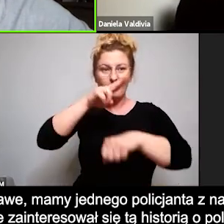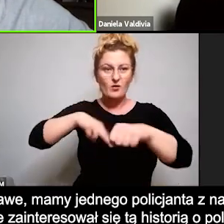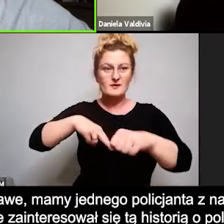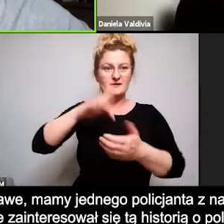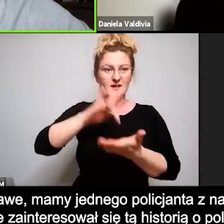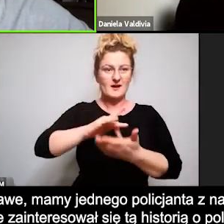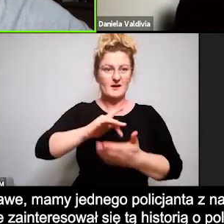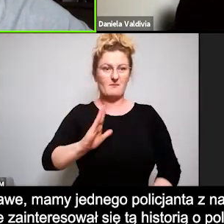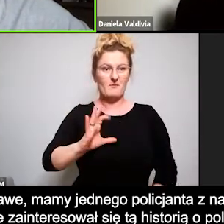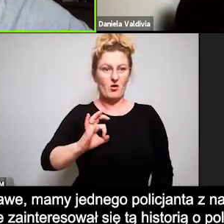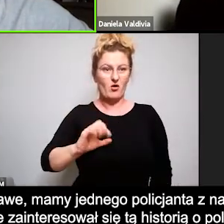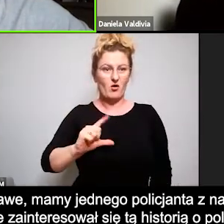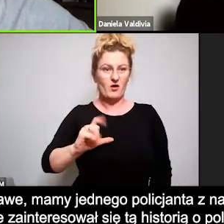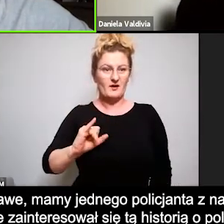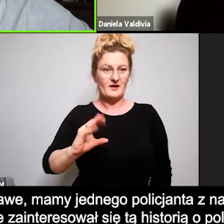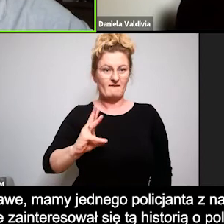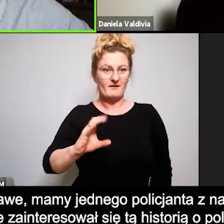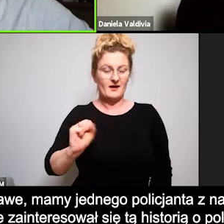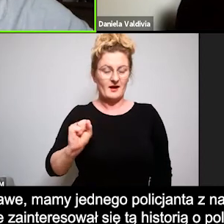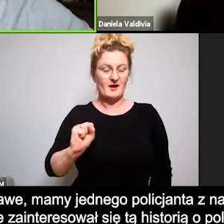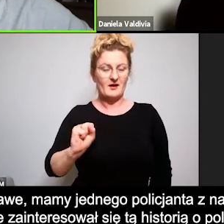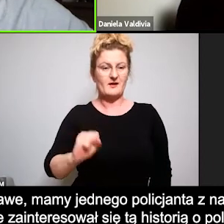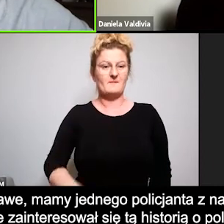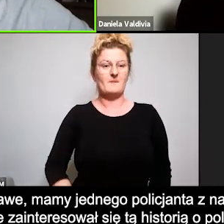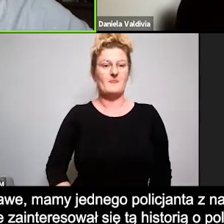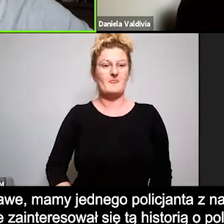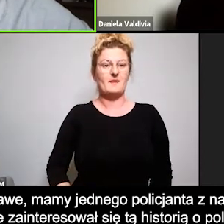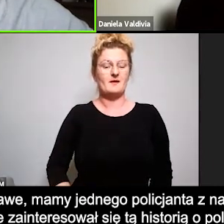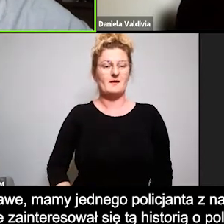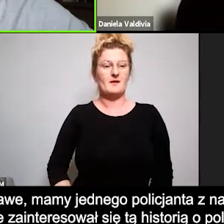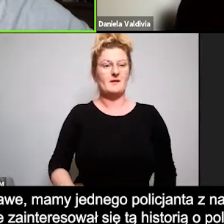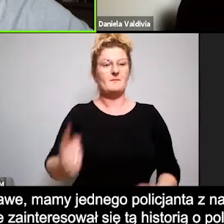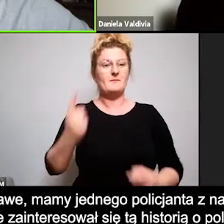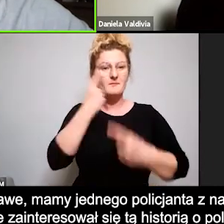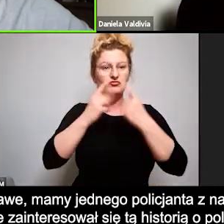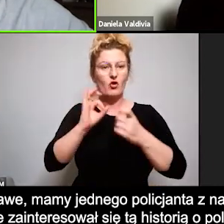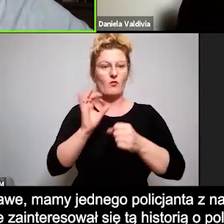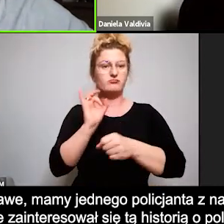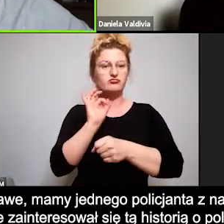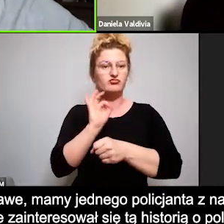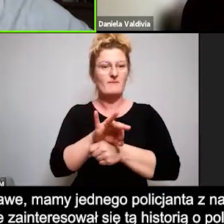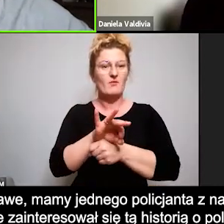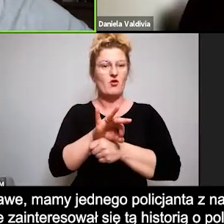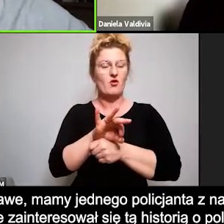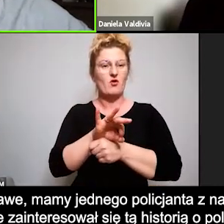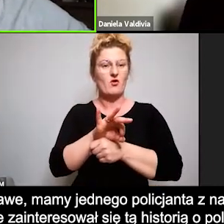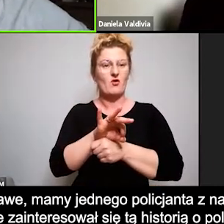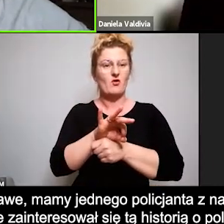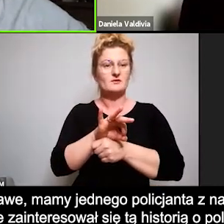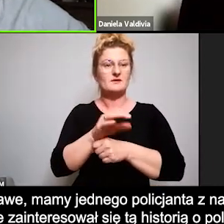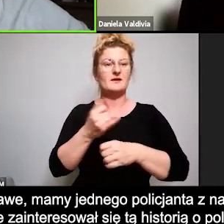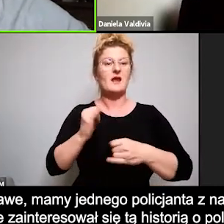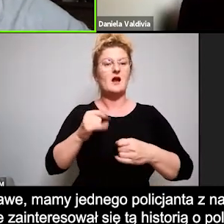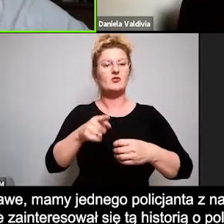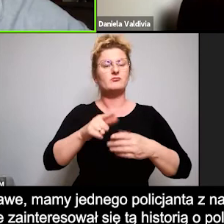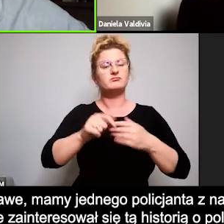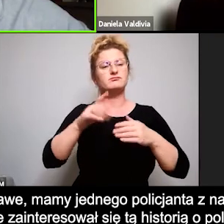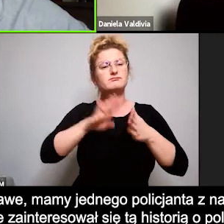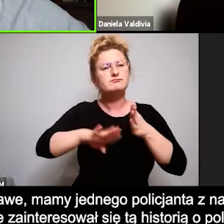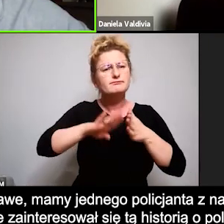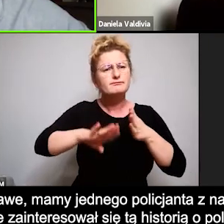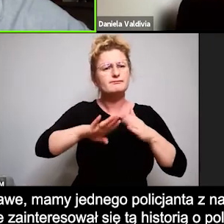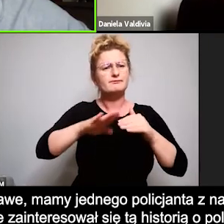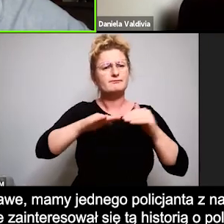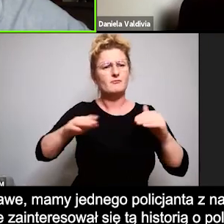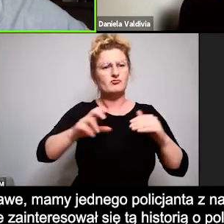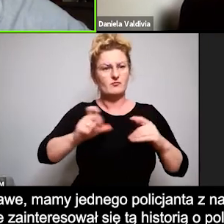about violence as something superficial and shallow, or they really go deep into the problem and you